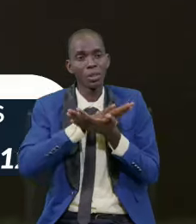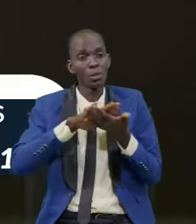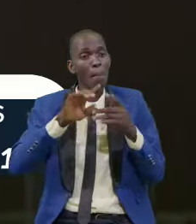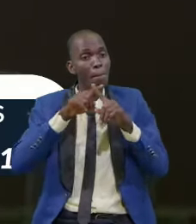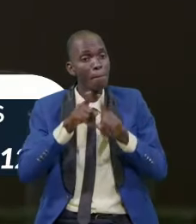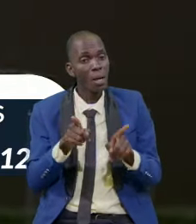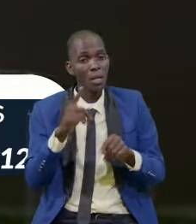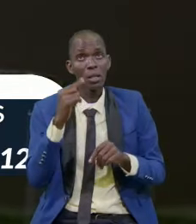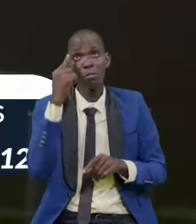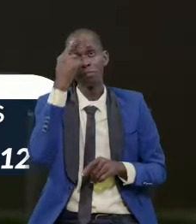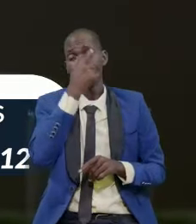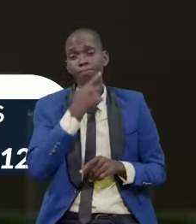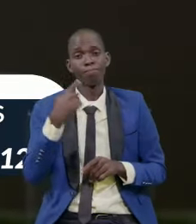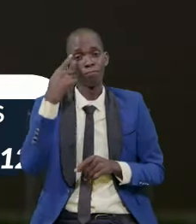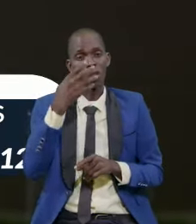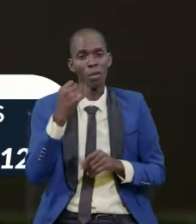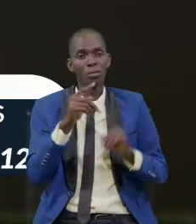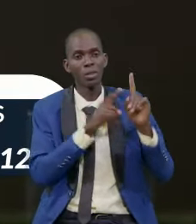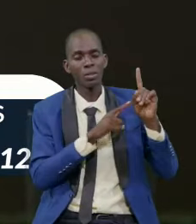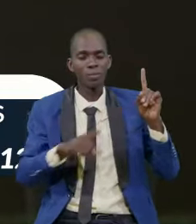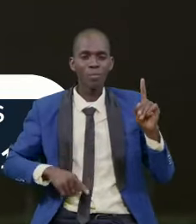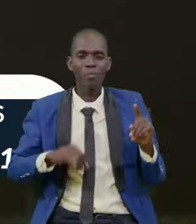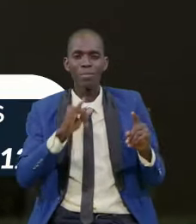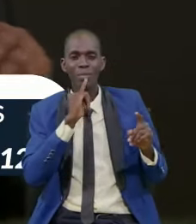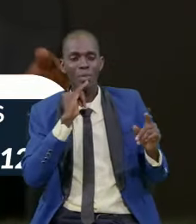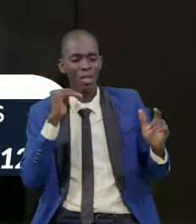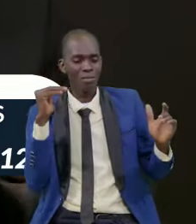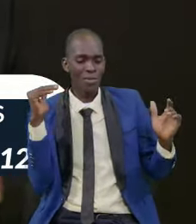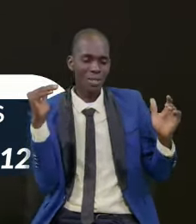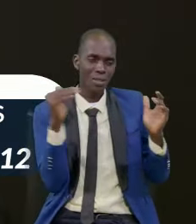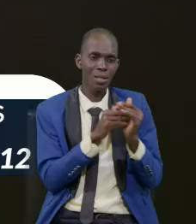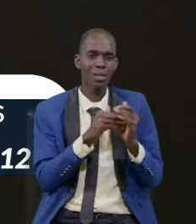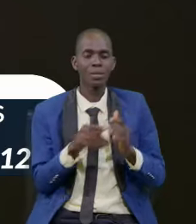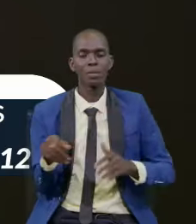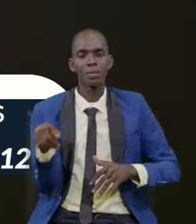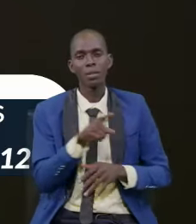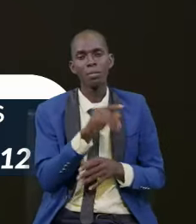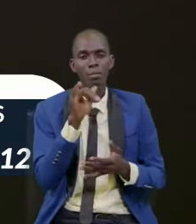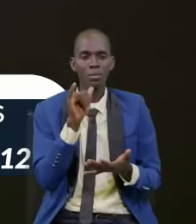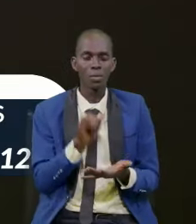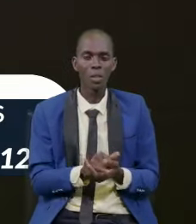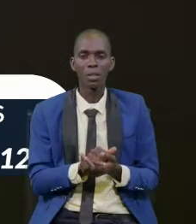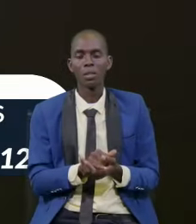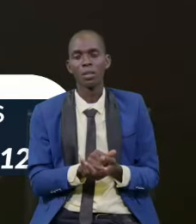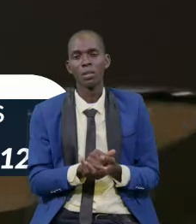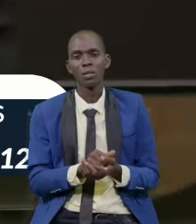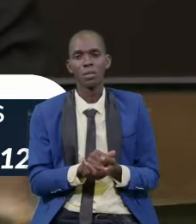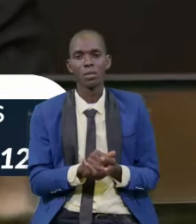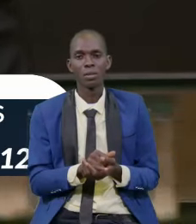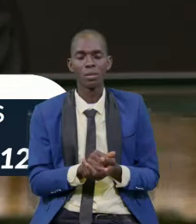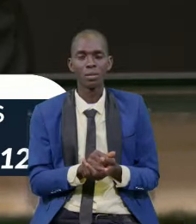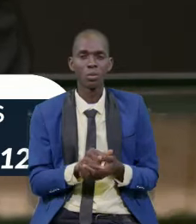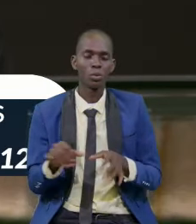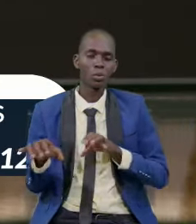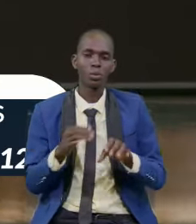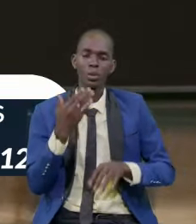the face of the Lord is against them that